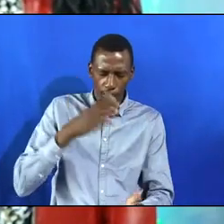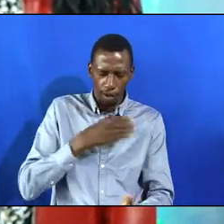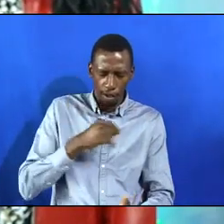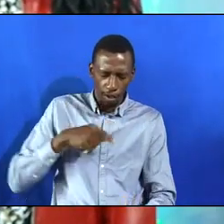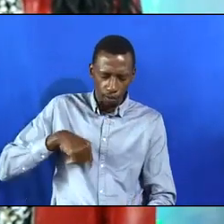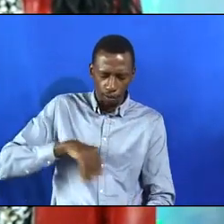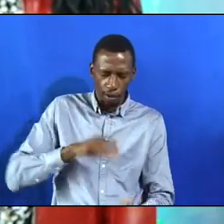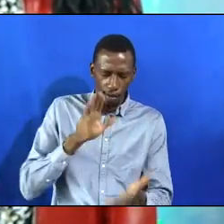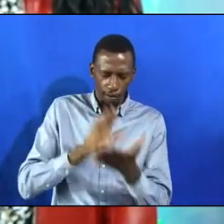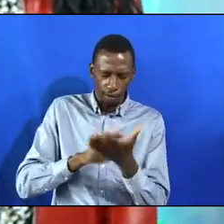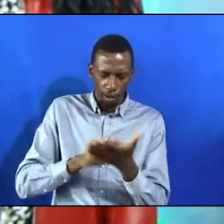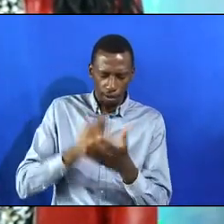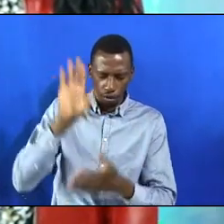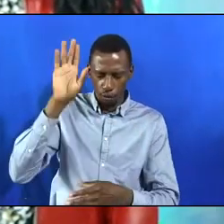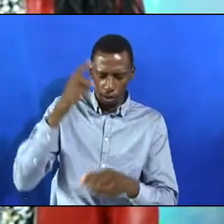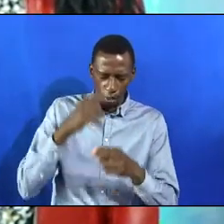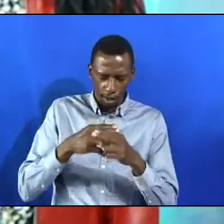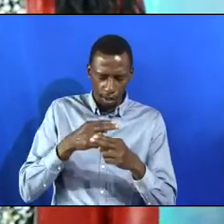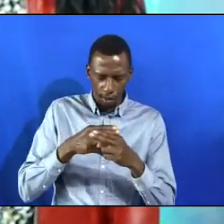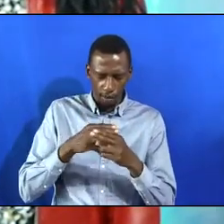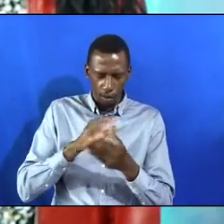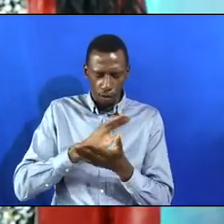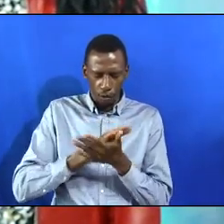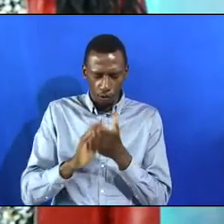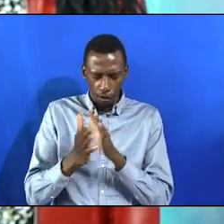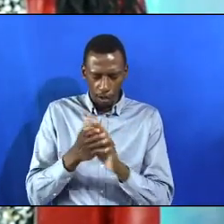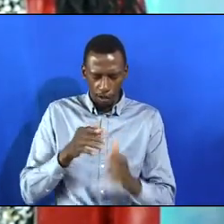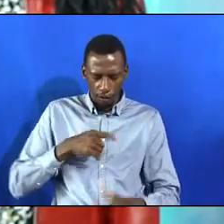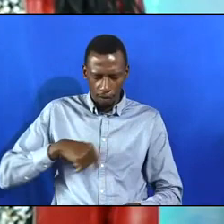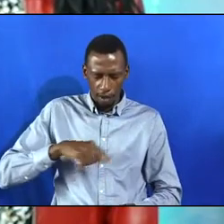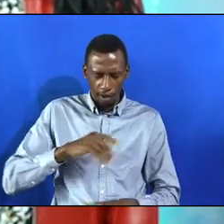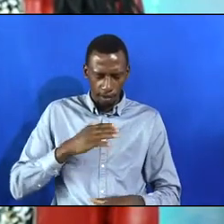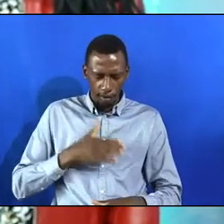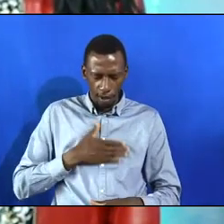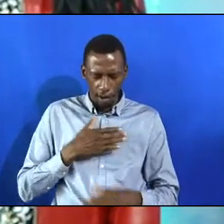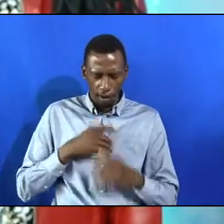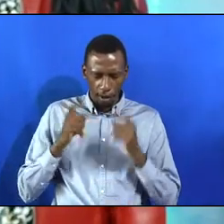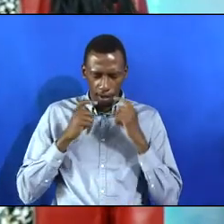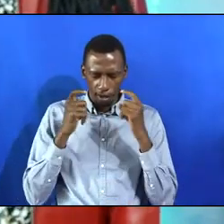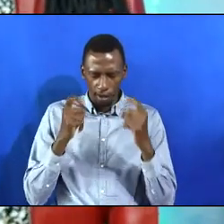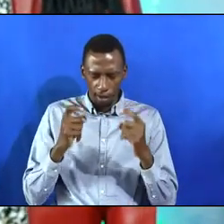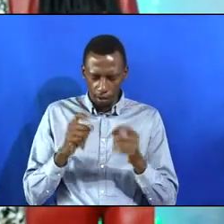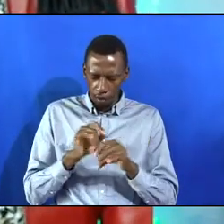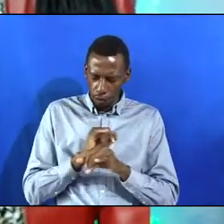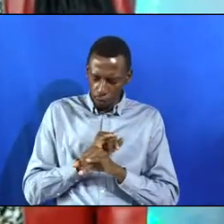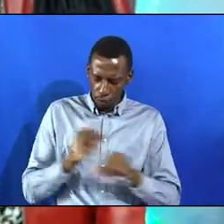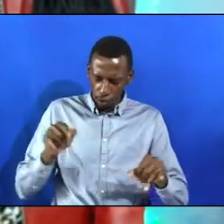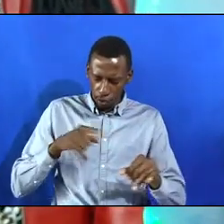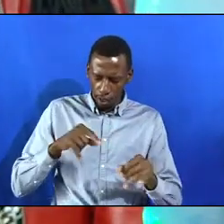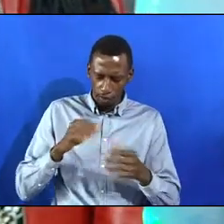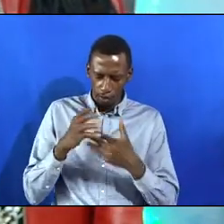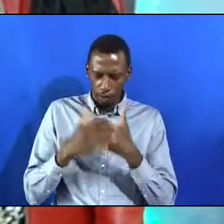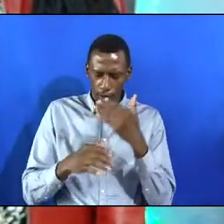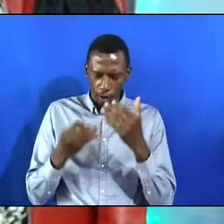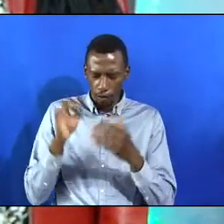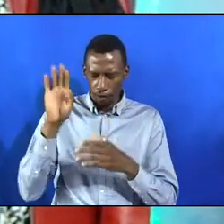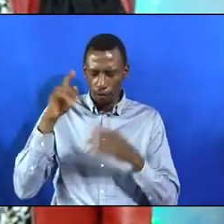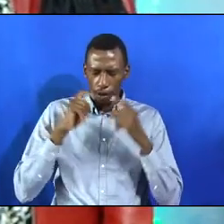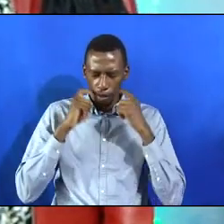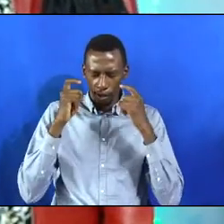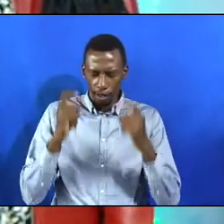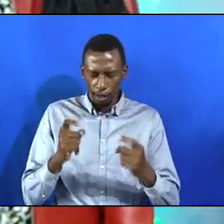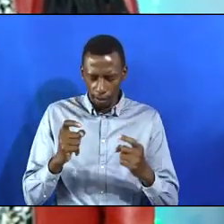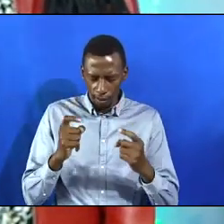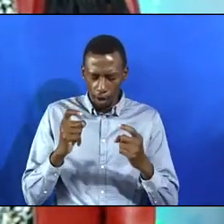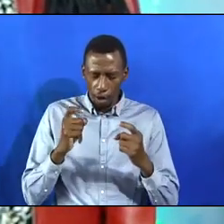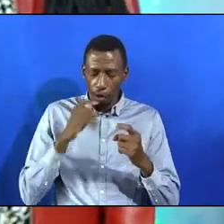name. Forgive us our sins. Wash us by the blood of thy Son. Sanctify us